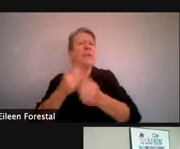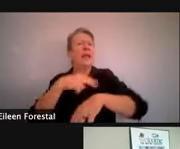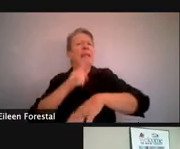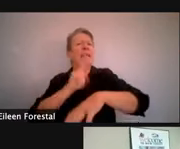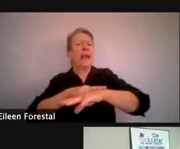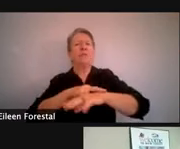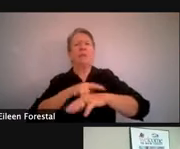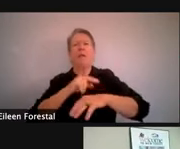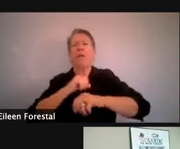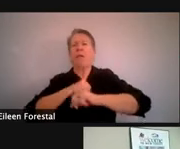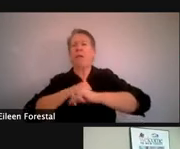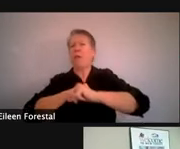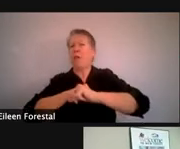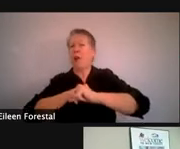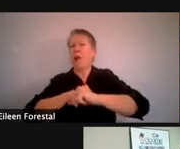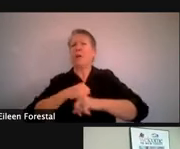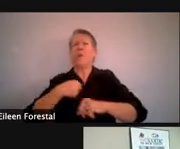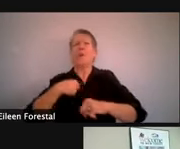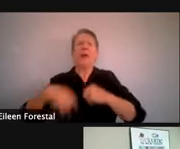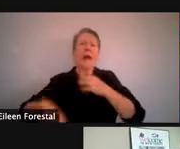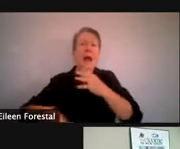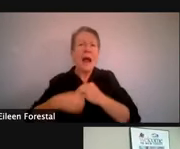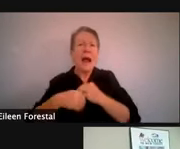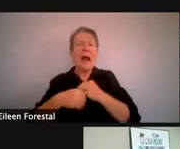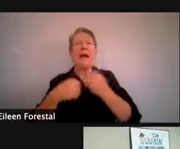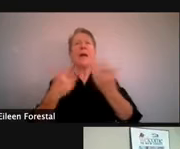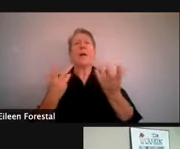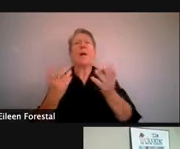We've added more equipment.